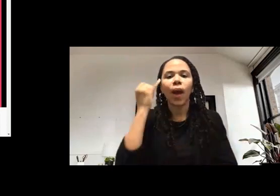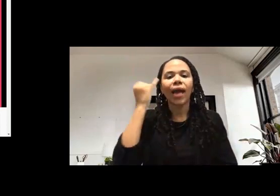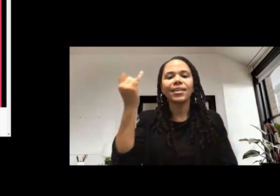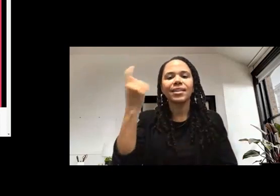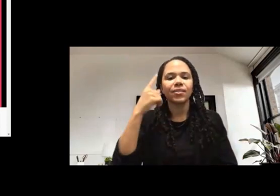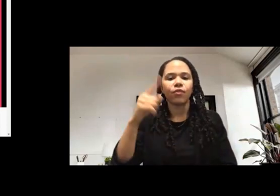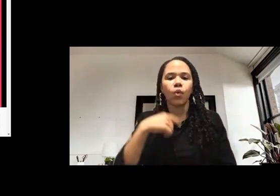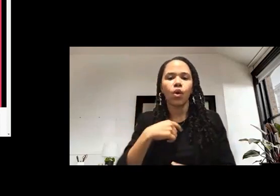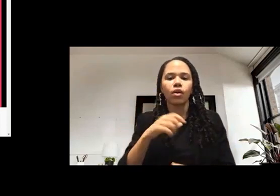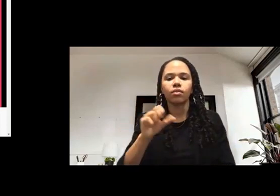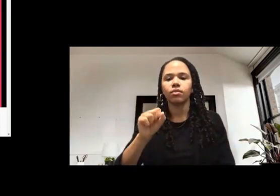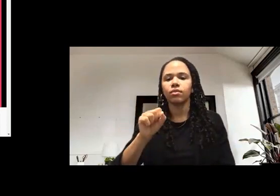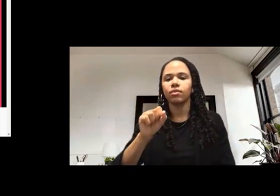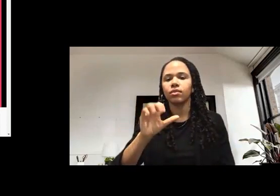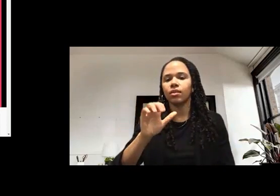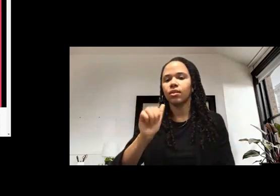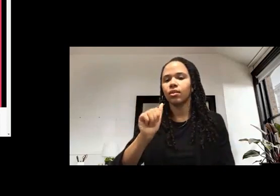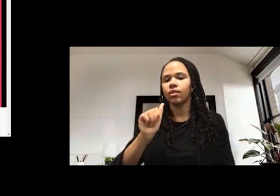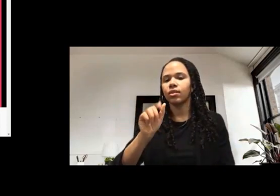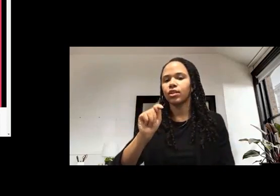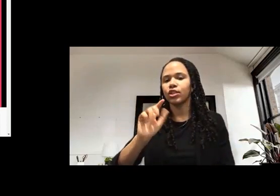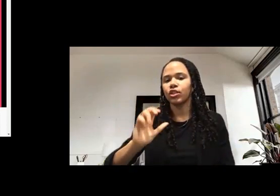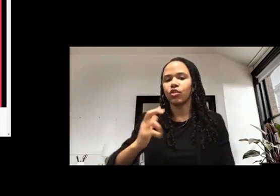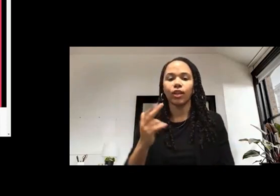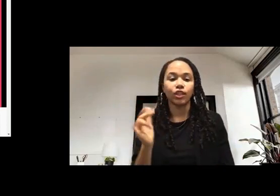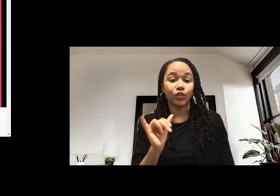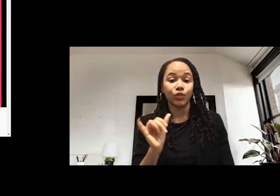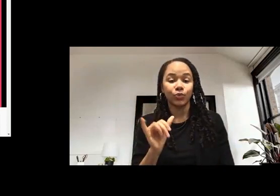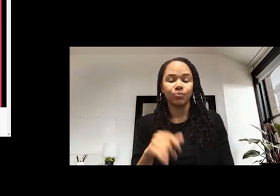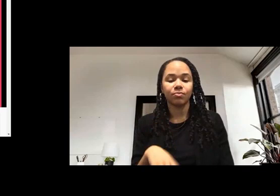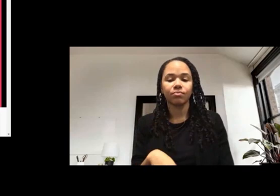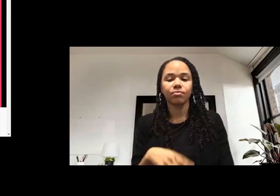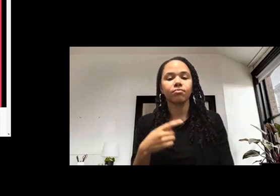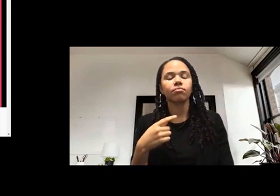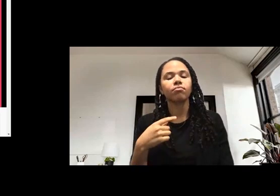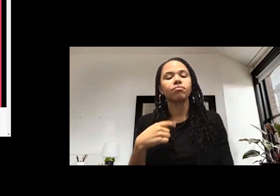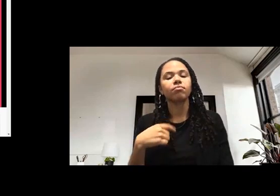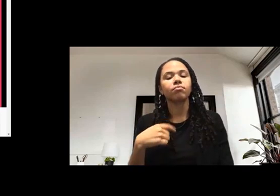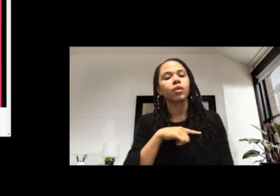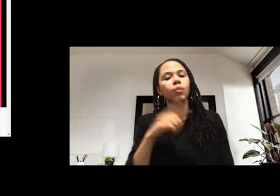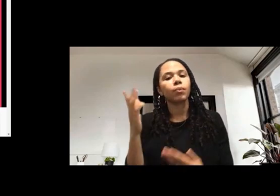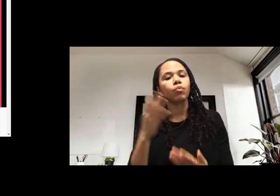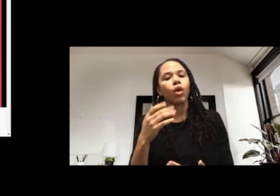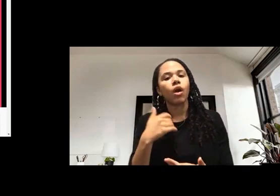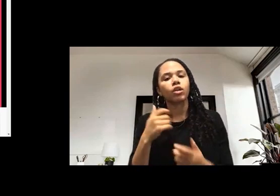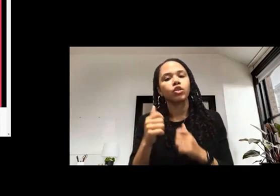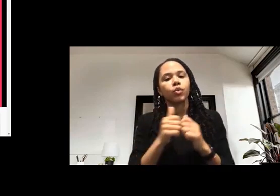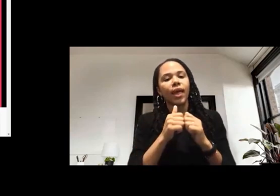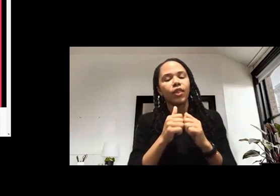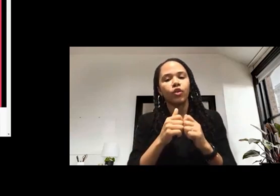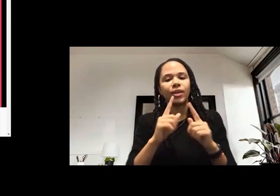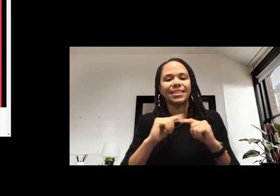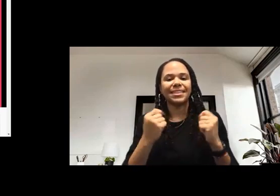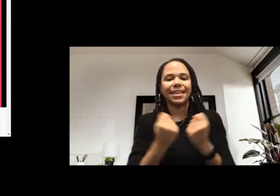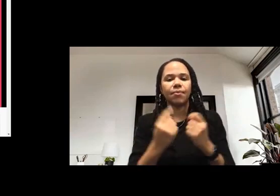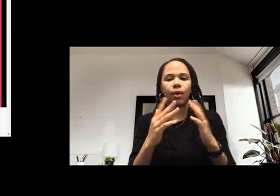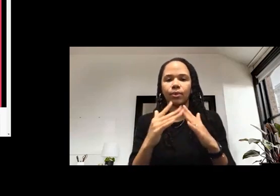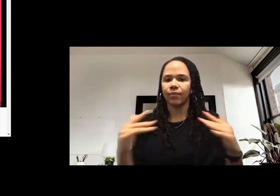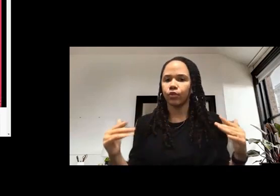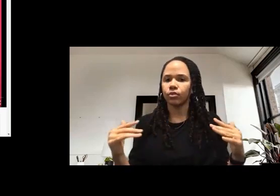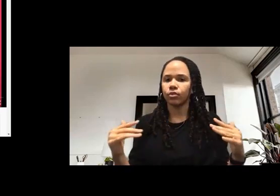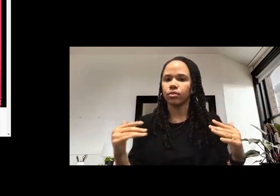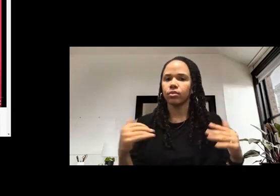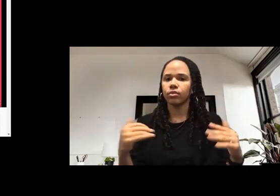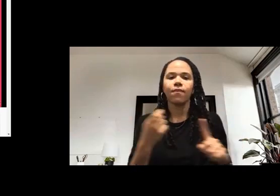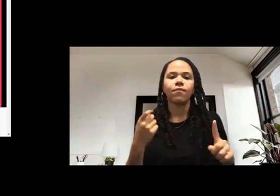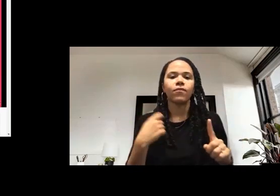to success on the project is that we brought together a team that was diverse in lots of different ways. That we came from different